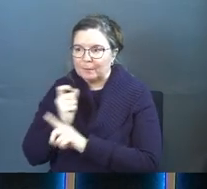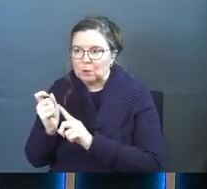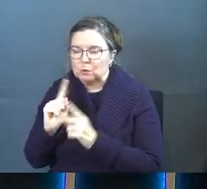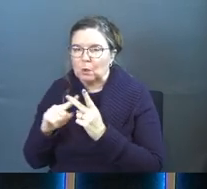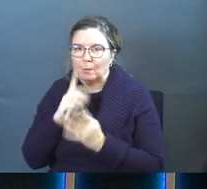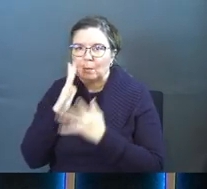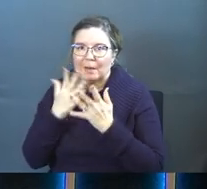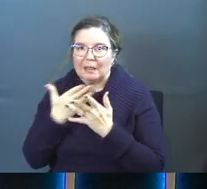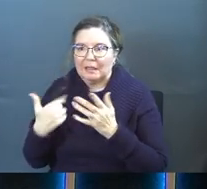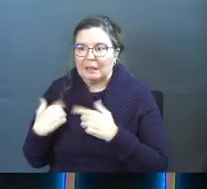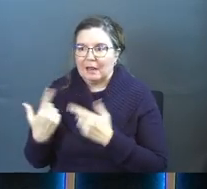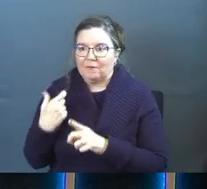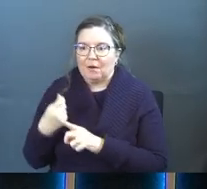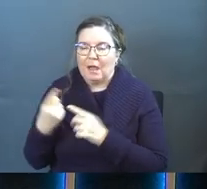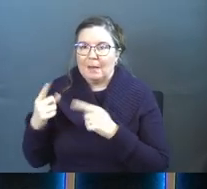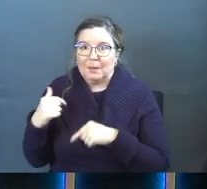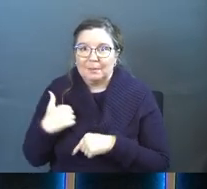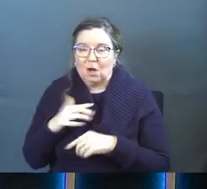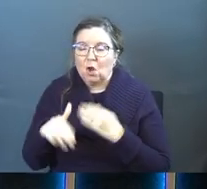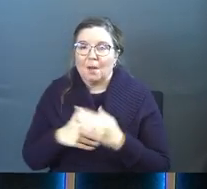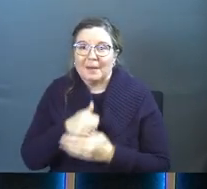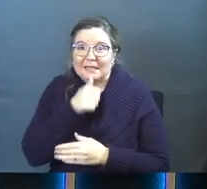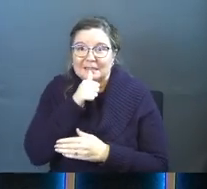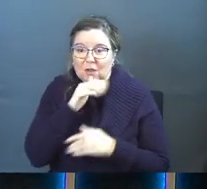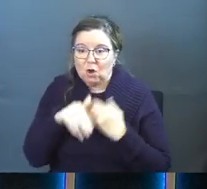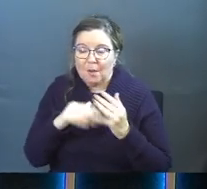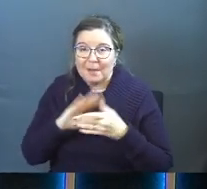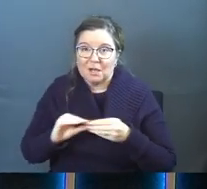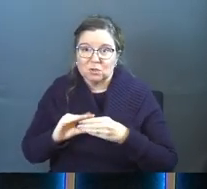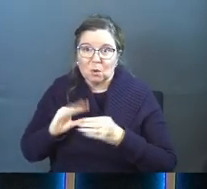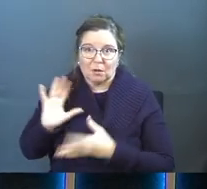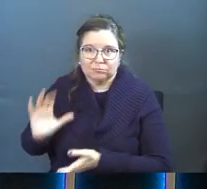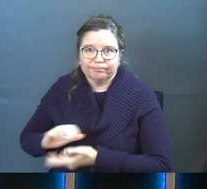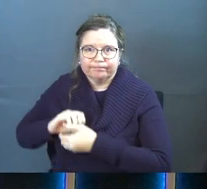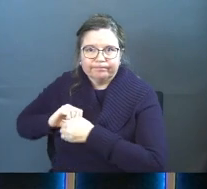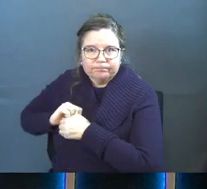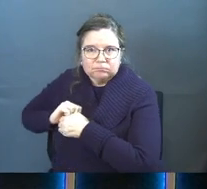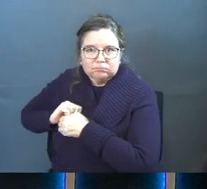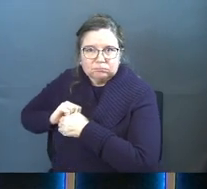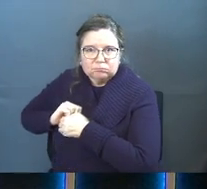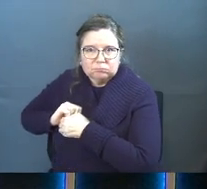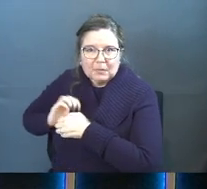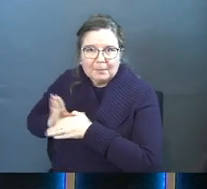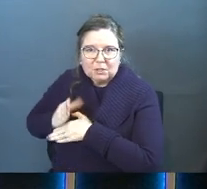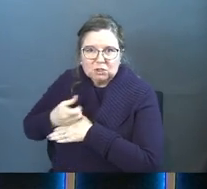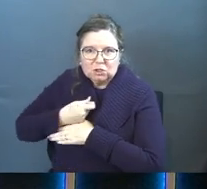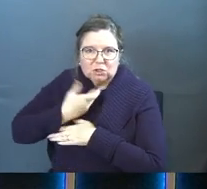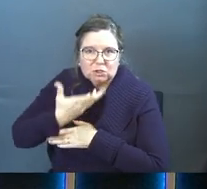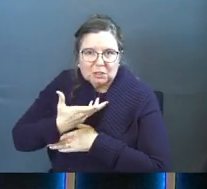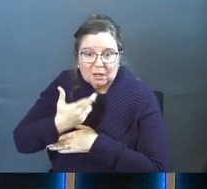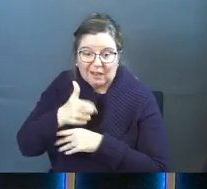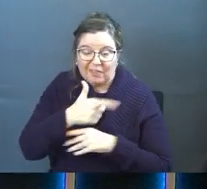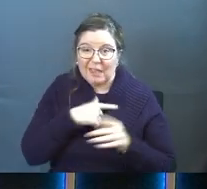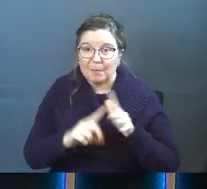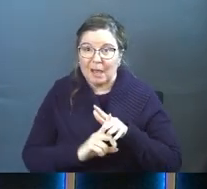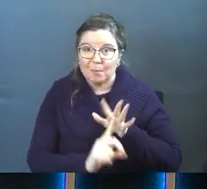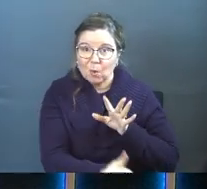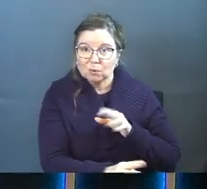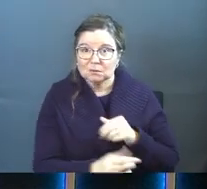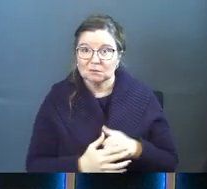most embarrassing thing that ever happened to me, and all my secrets and all my stories, I'm not going to share with this person because they might